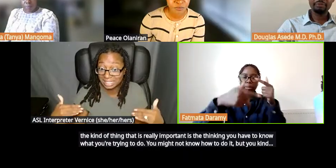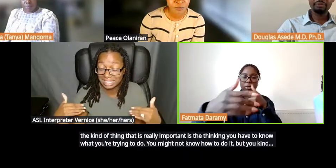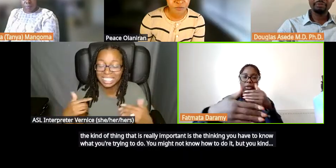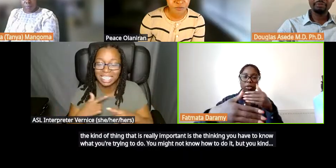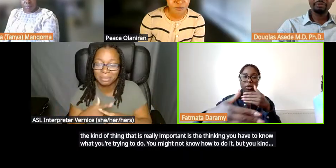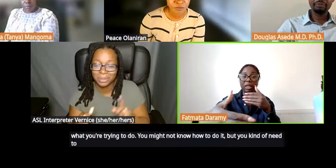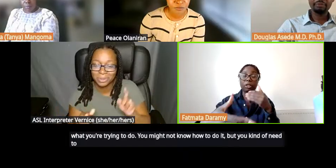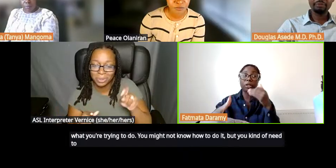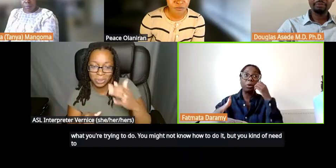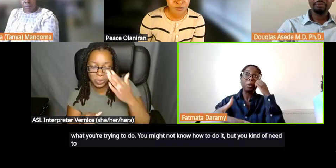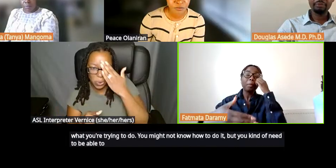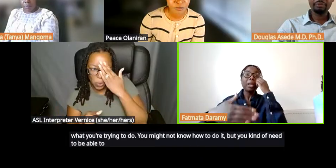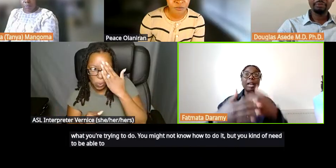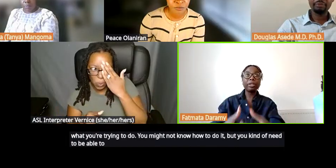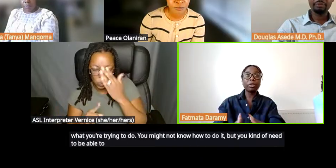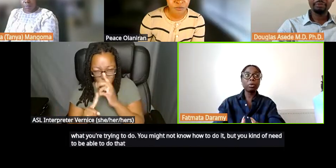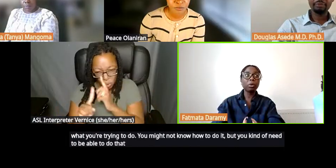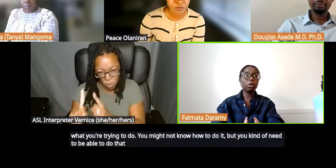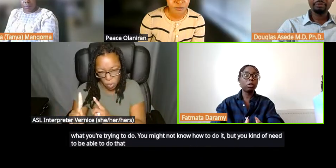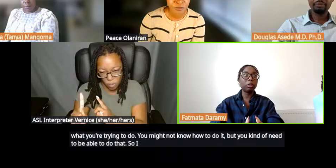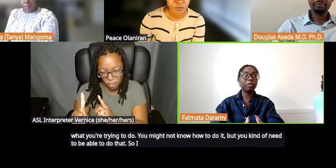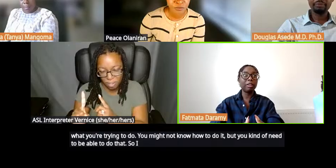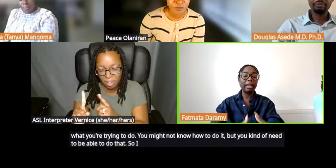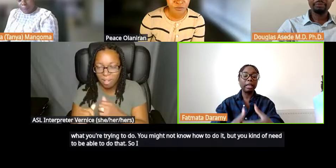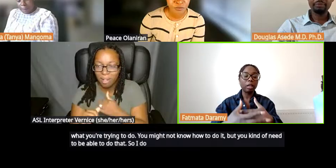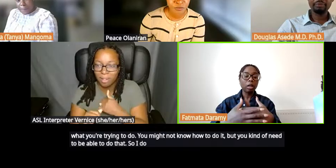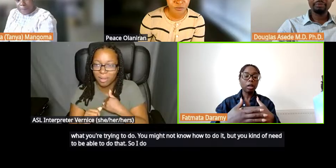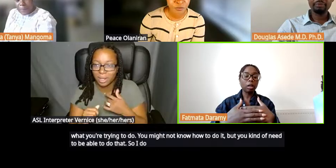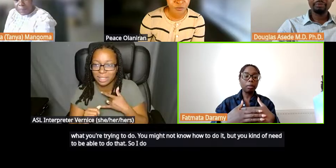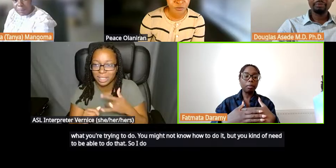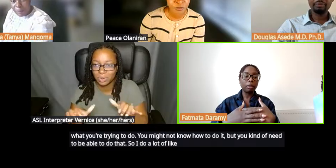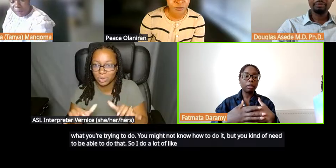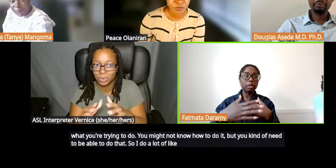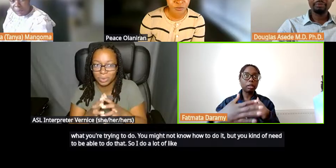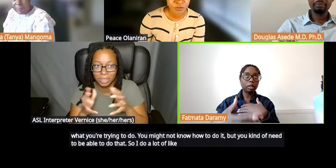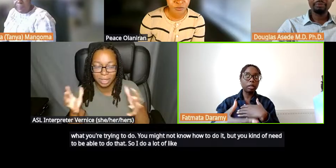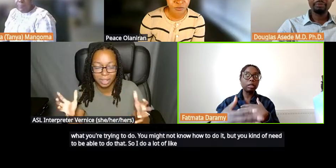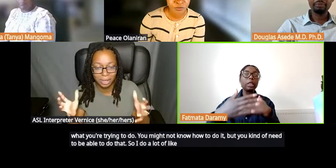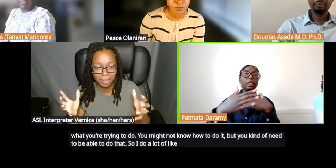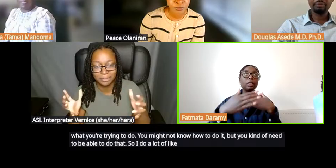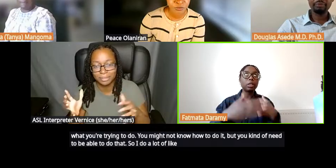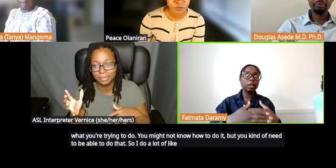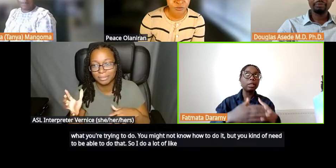be able to do that. So I do a lot of like